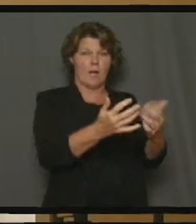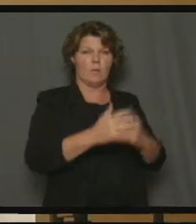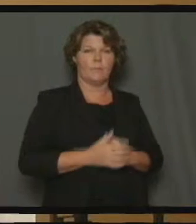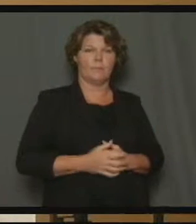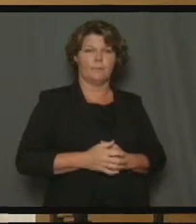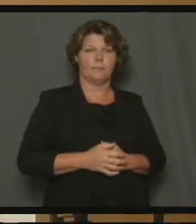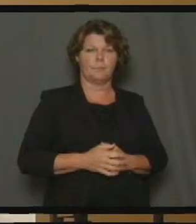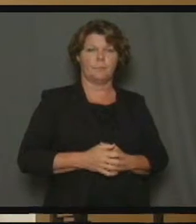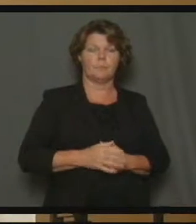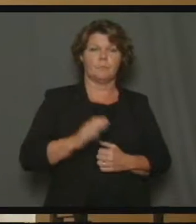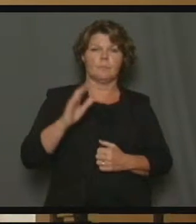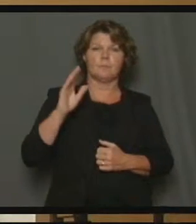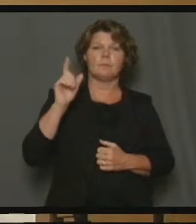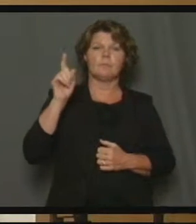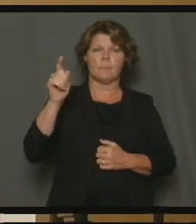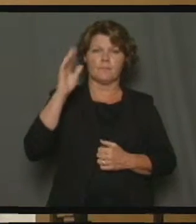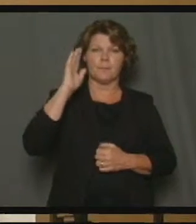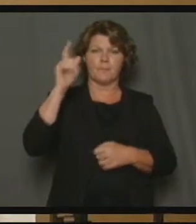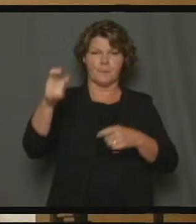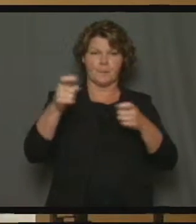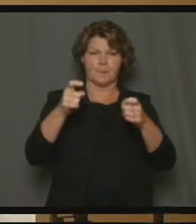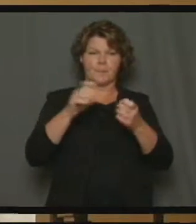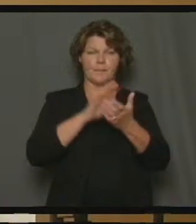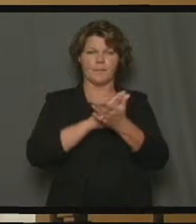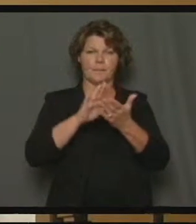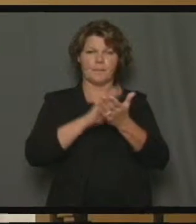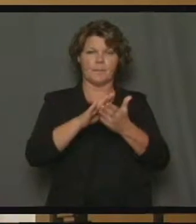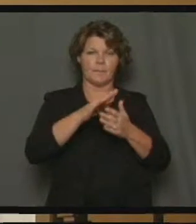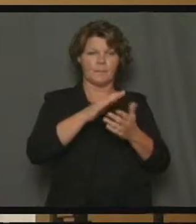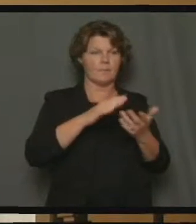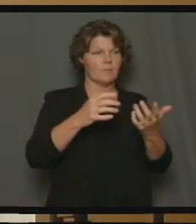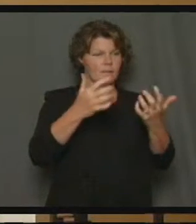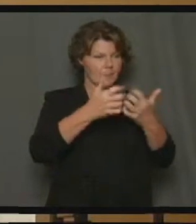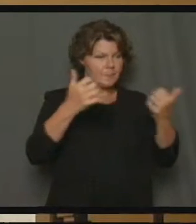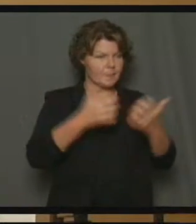His winnowing fork is in his hand, to clear his threshing floor and to